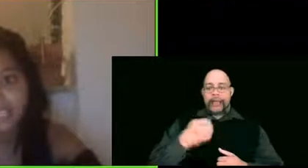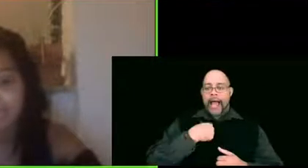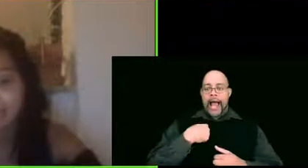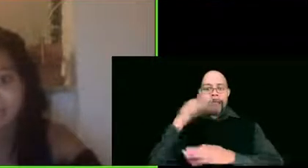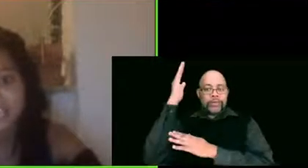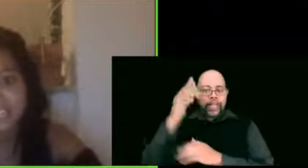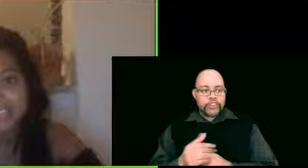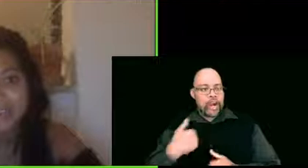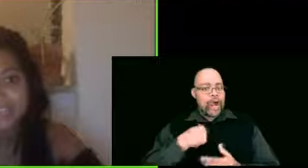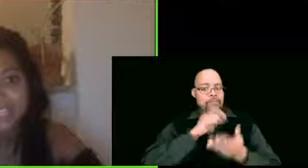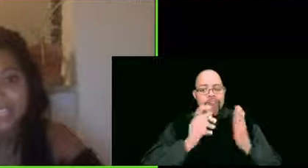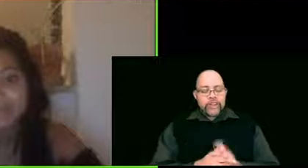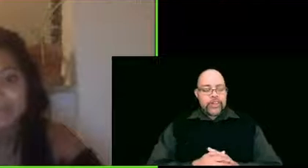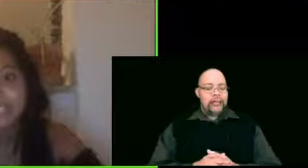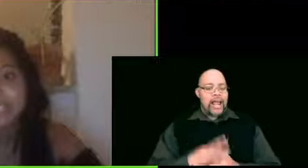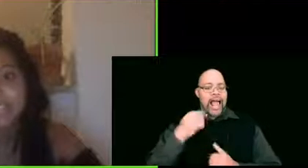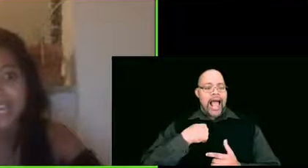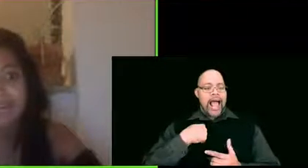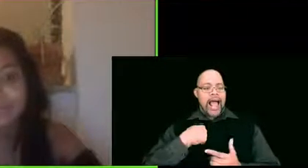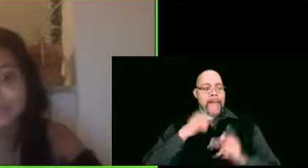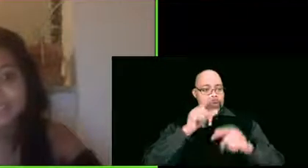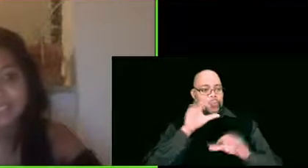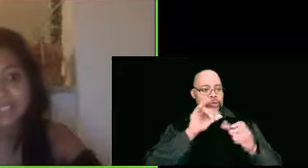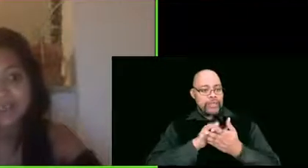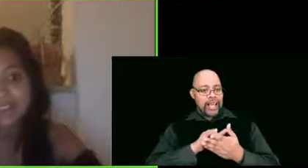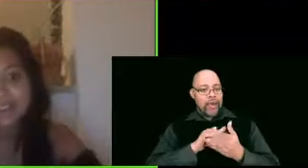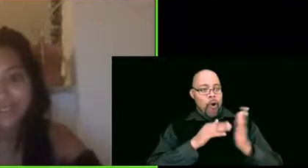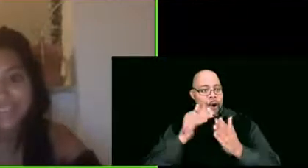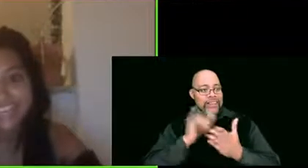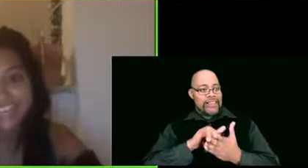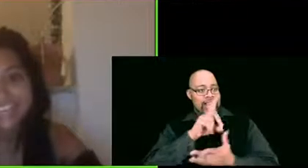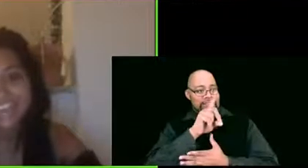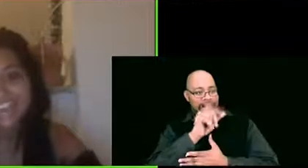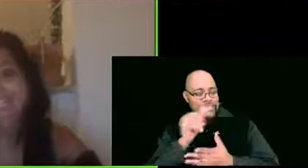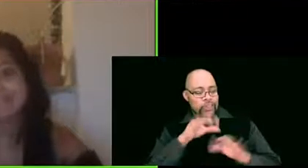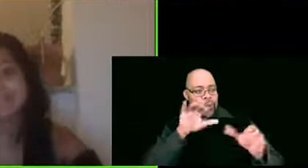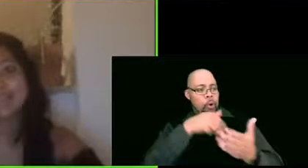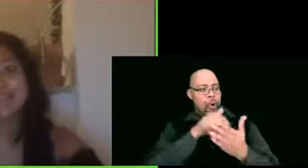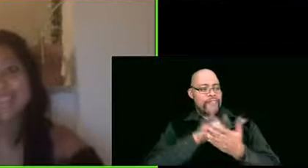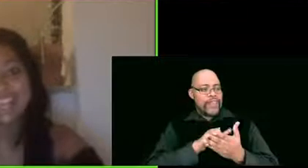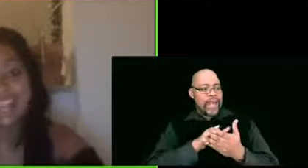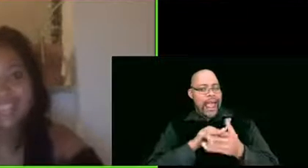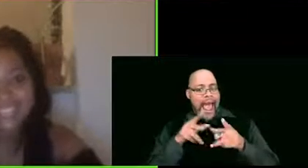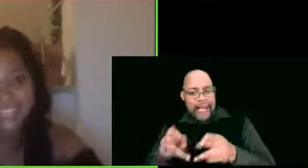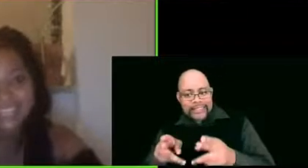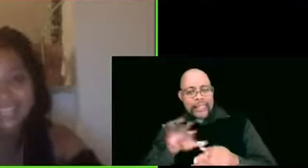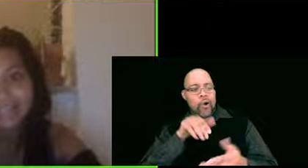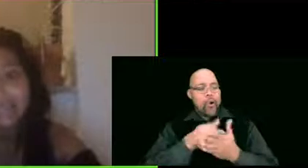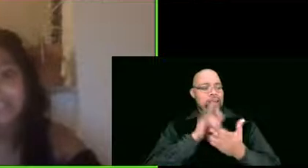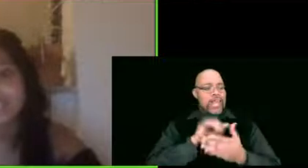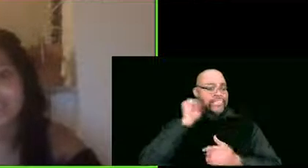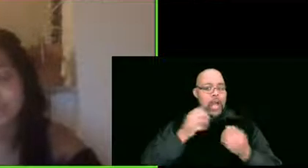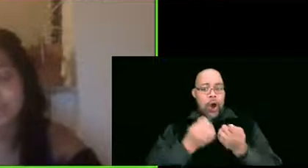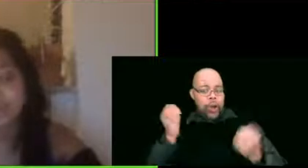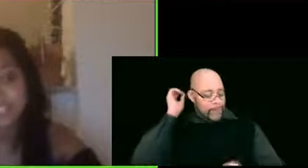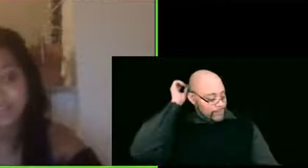director, I'm the presenter, I'm the writer, and I'm also the person who's doing the offload data, and I'm doing all of the editing and